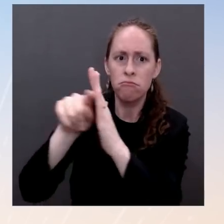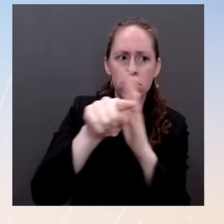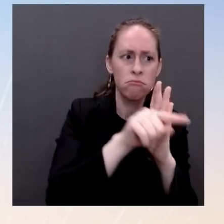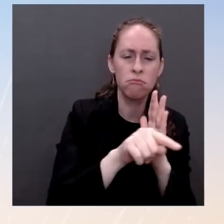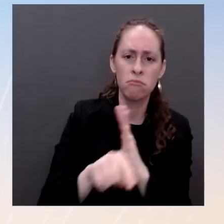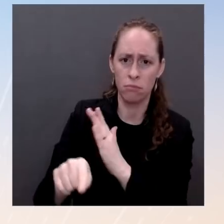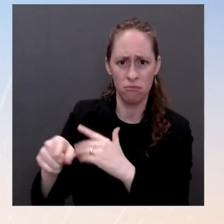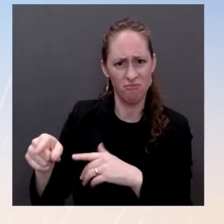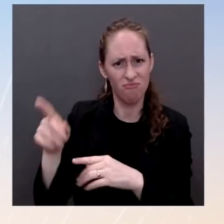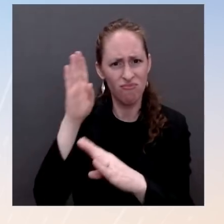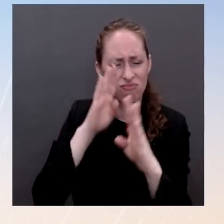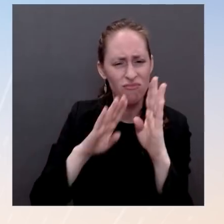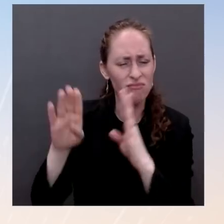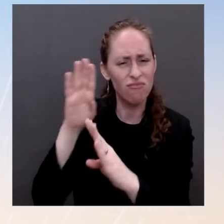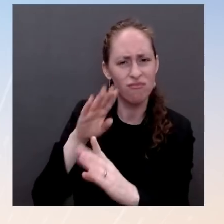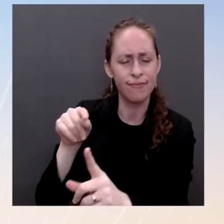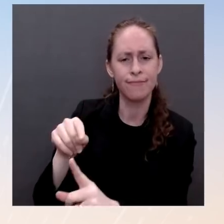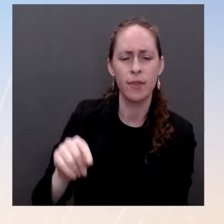crimes increased by